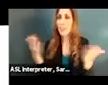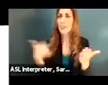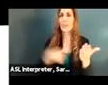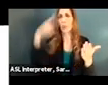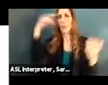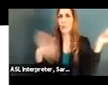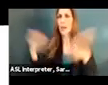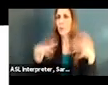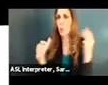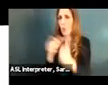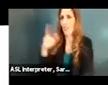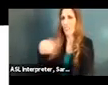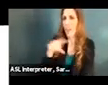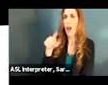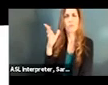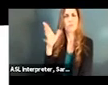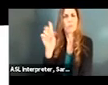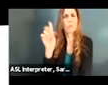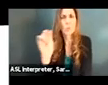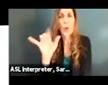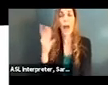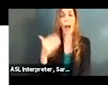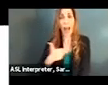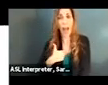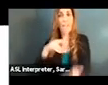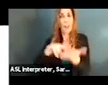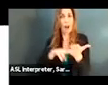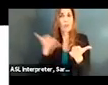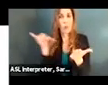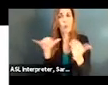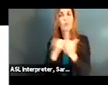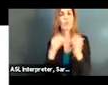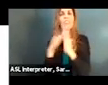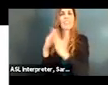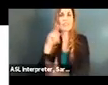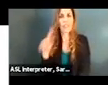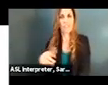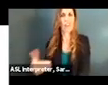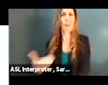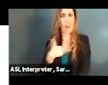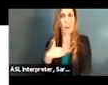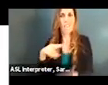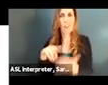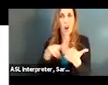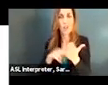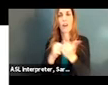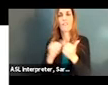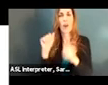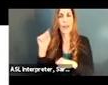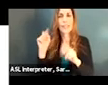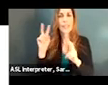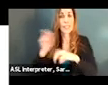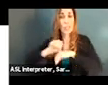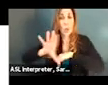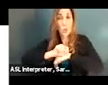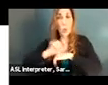them. We do have a contract with the city of Philadelphia to do AT consults